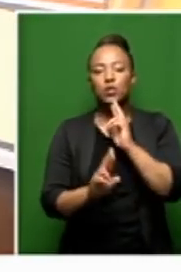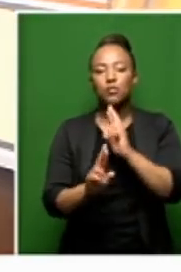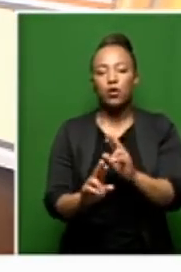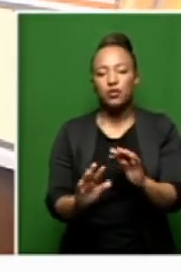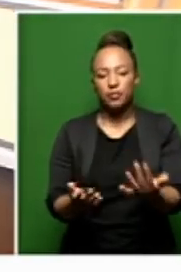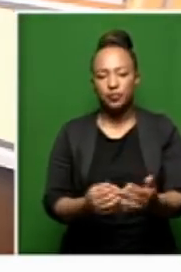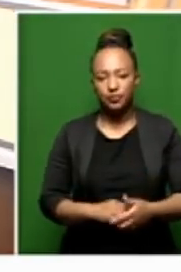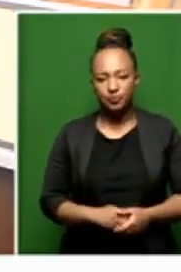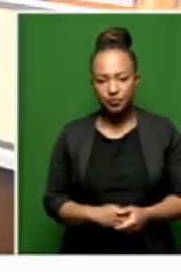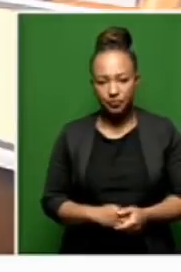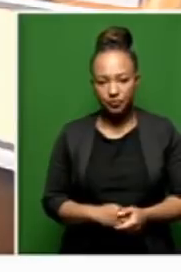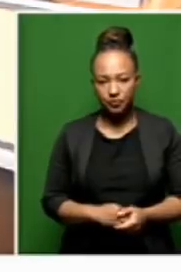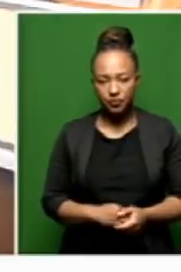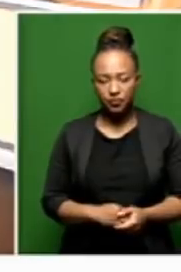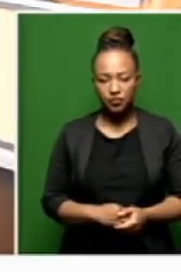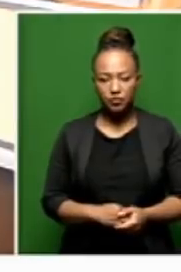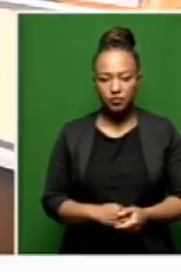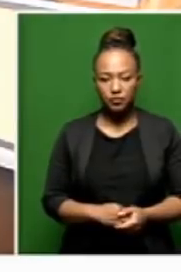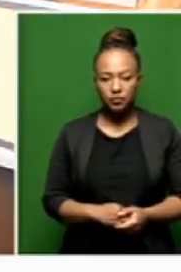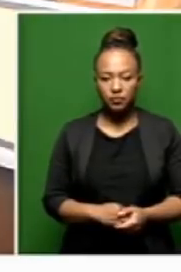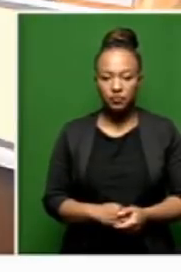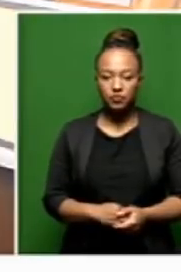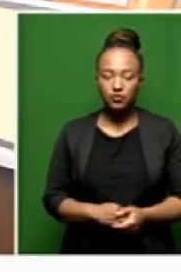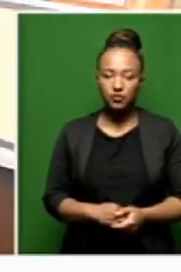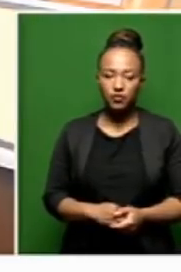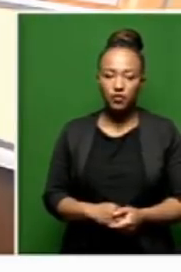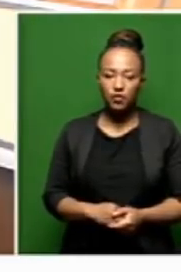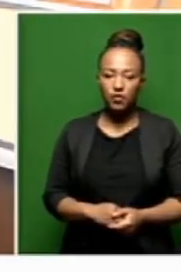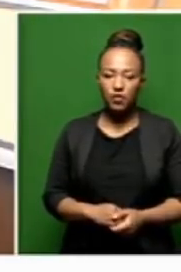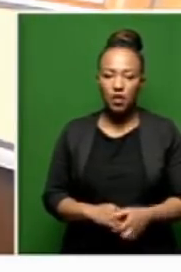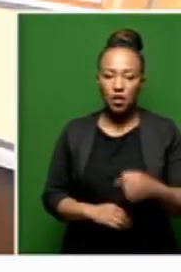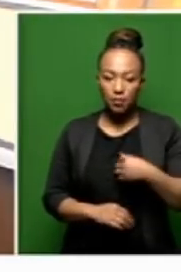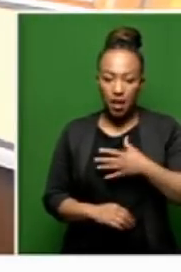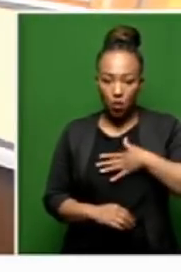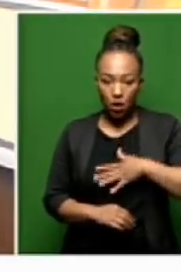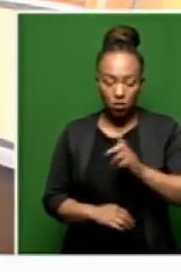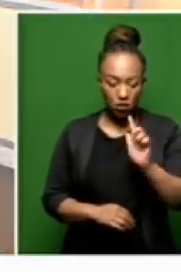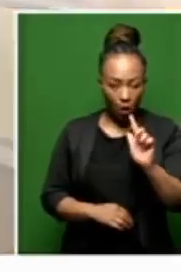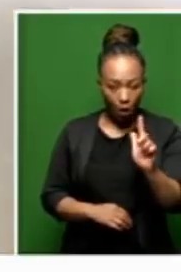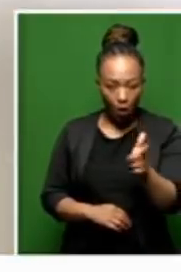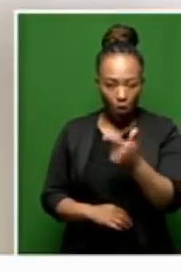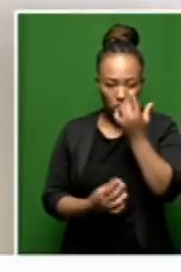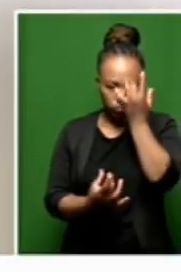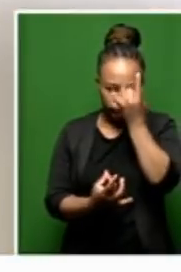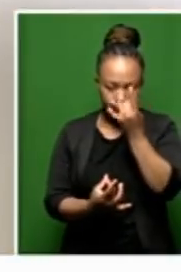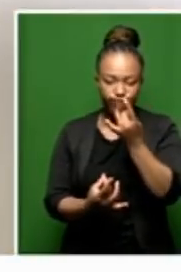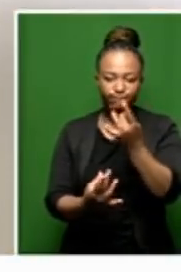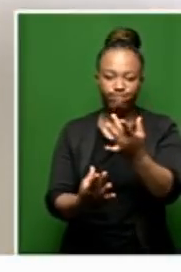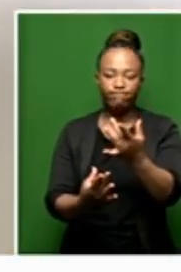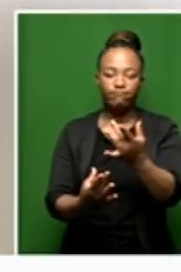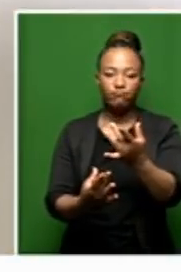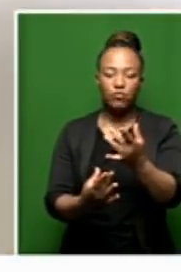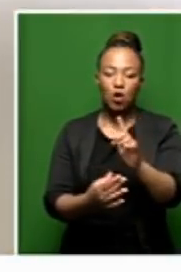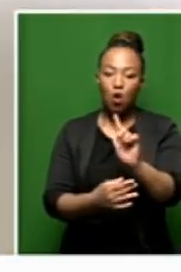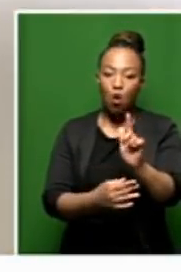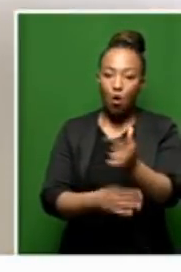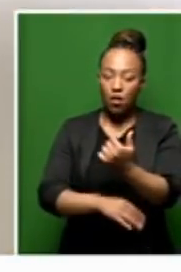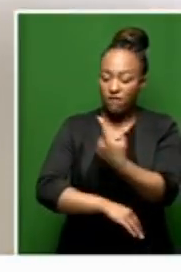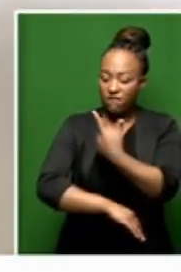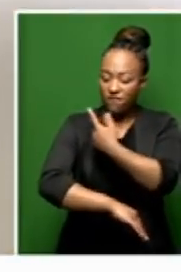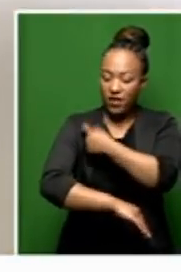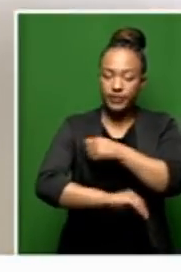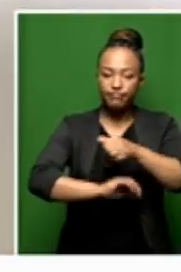that? One thing I wanted to let everybody know is that all vaccines that have been approved by the World